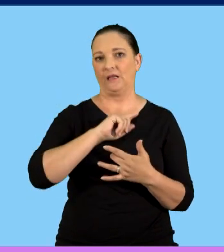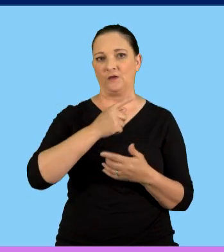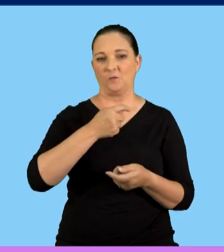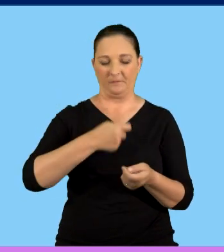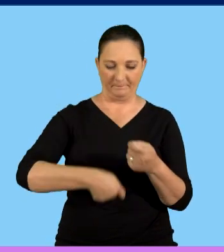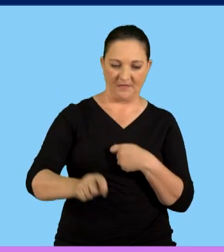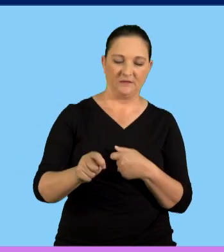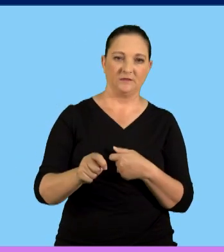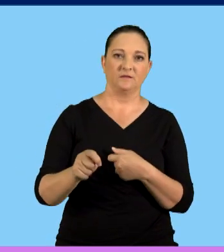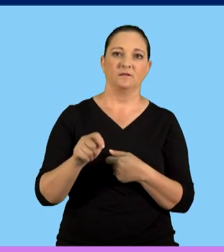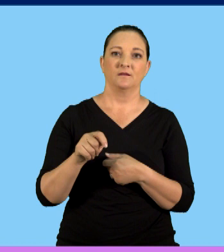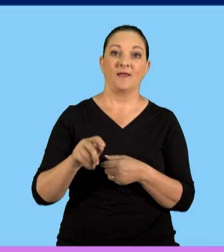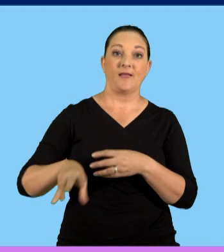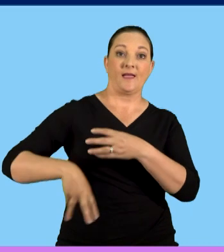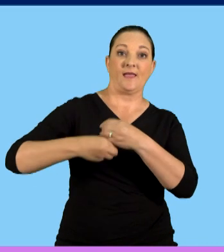500 Rand.